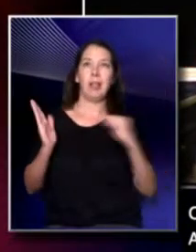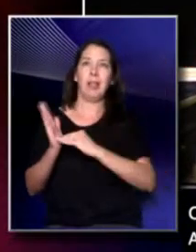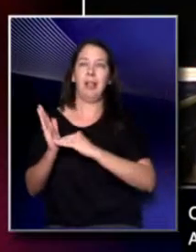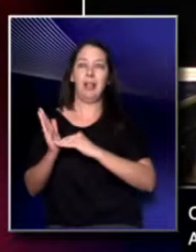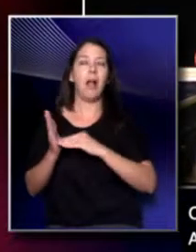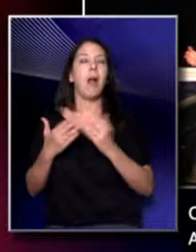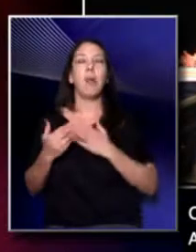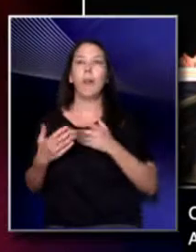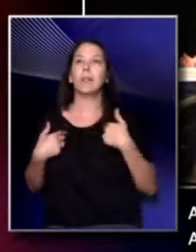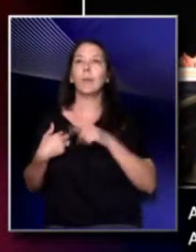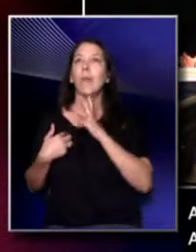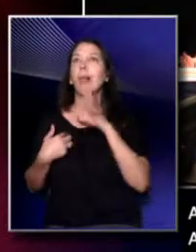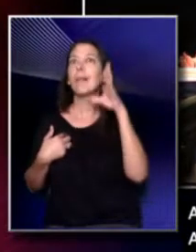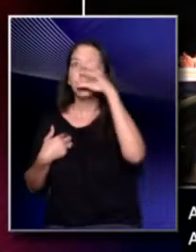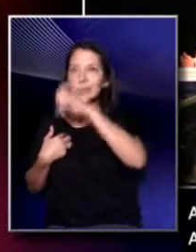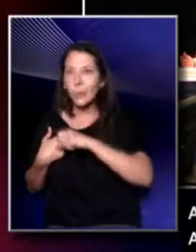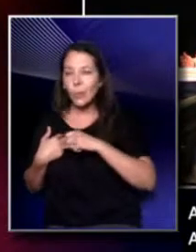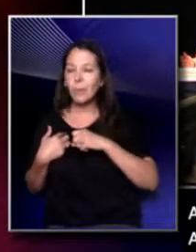the